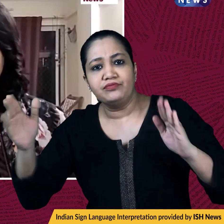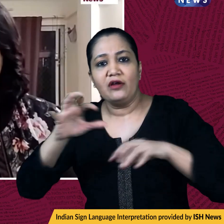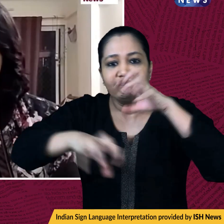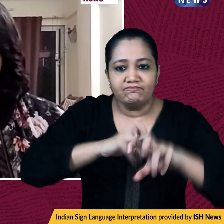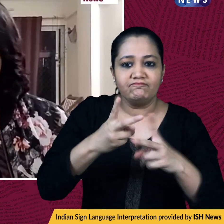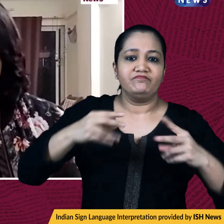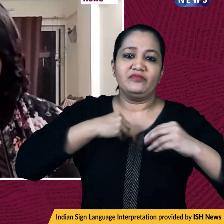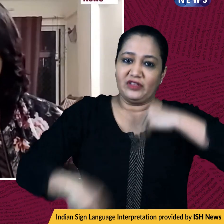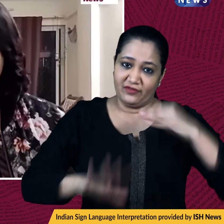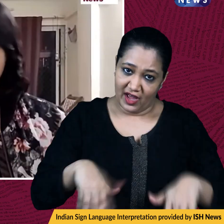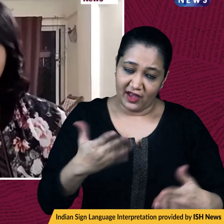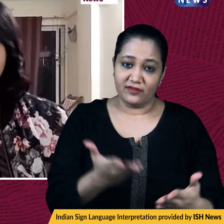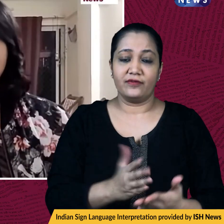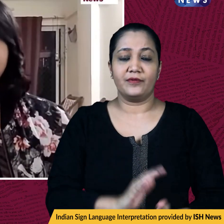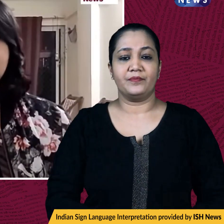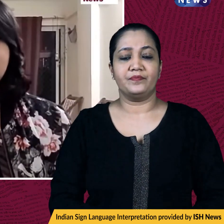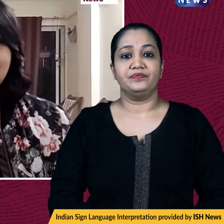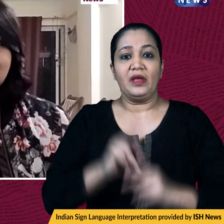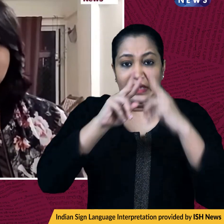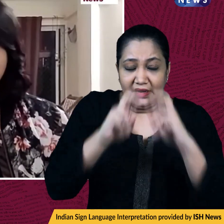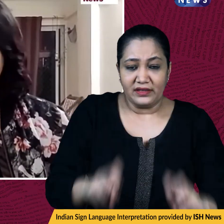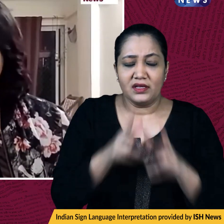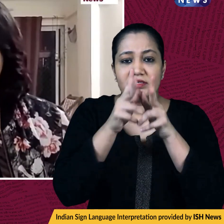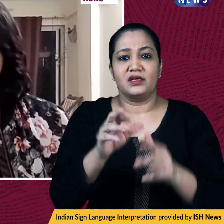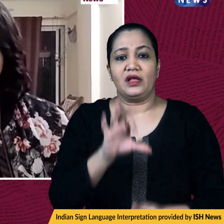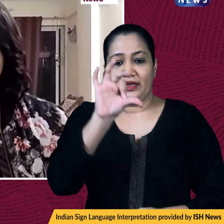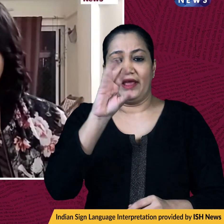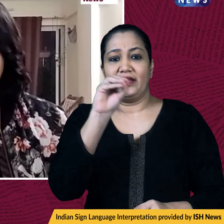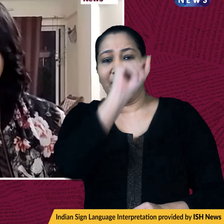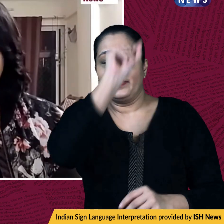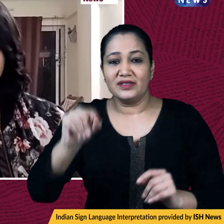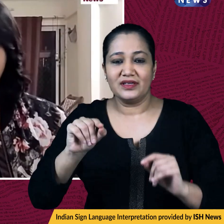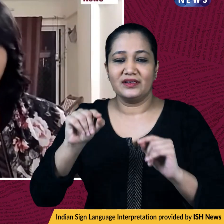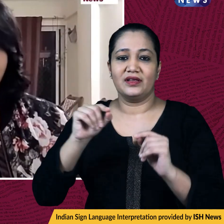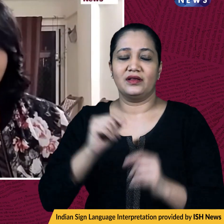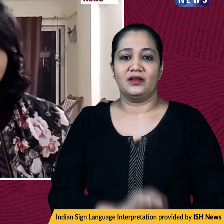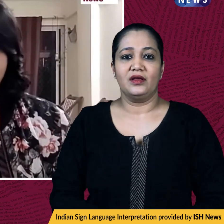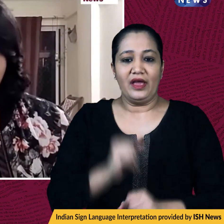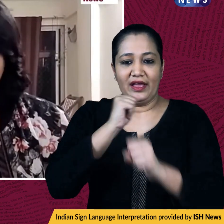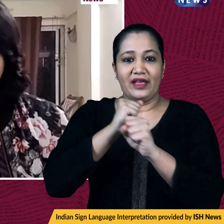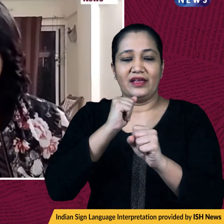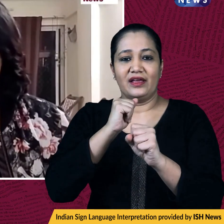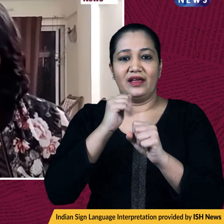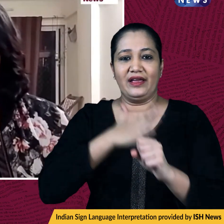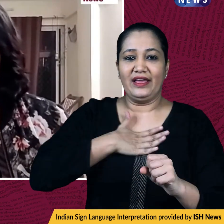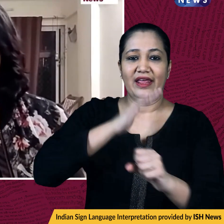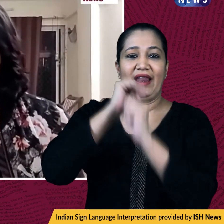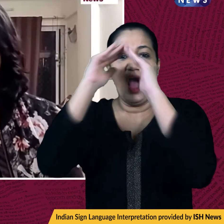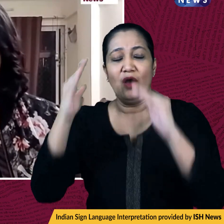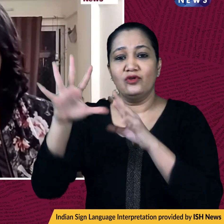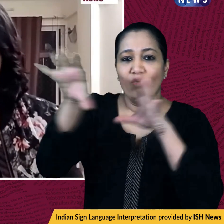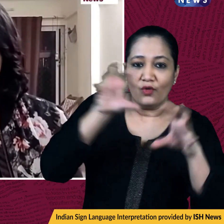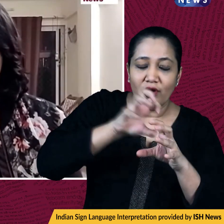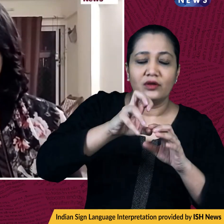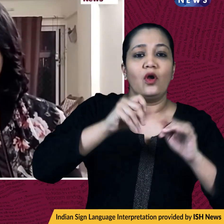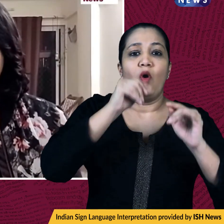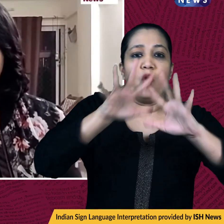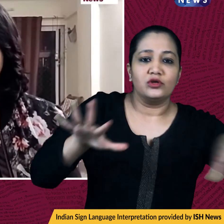the Mahakali River. Now, India is going to bear all the costs of the construction of the bridge as part of its effort to